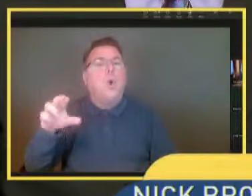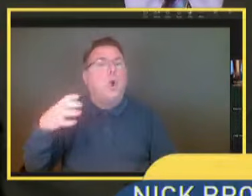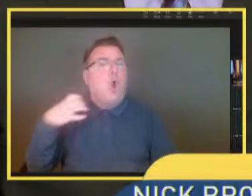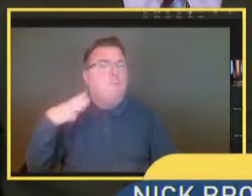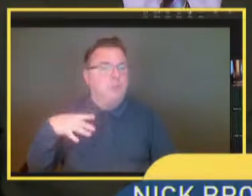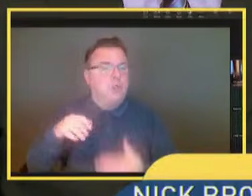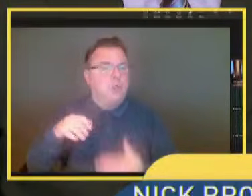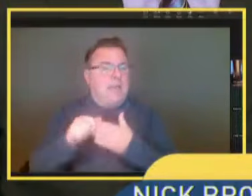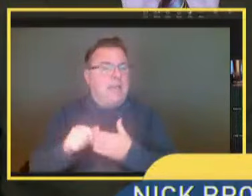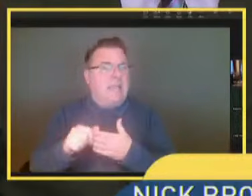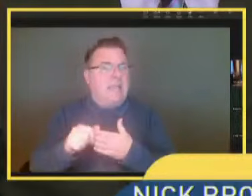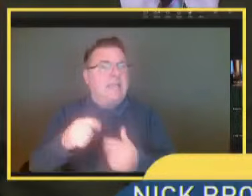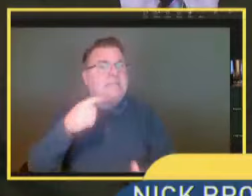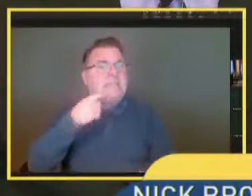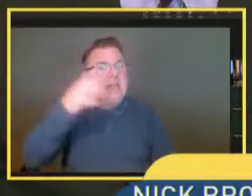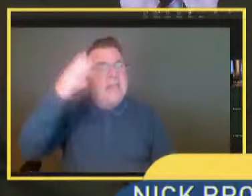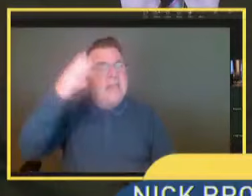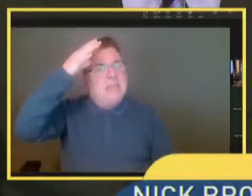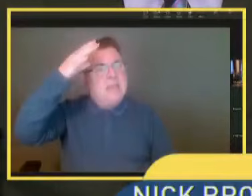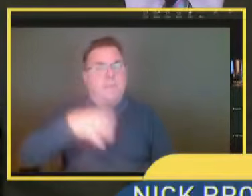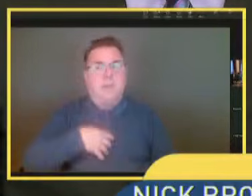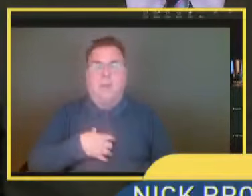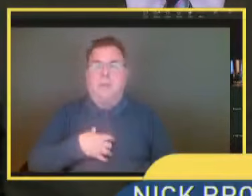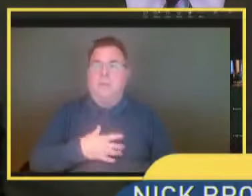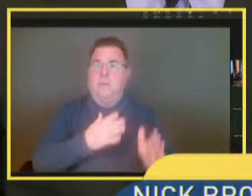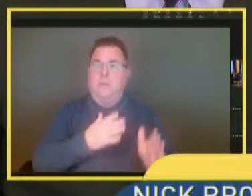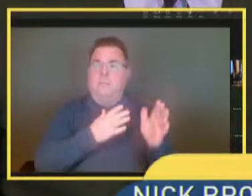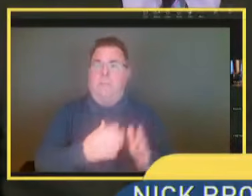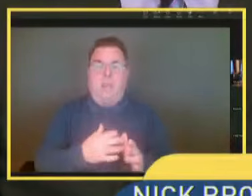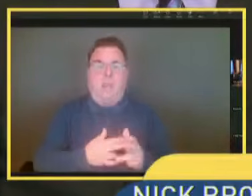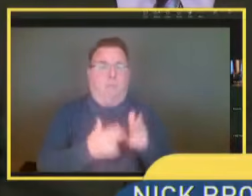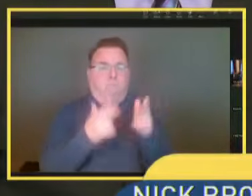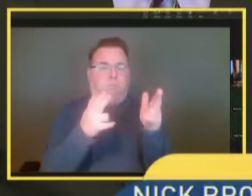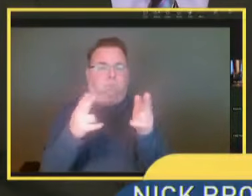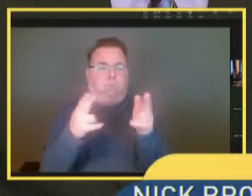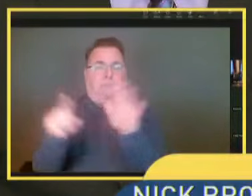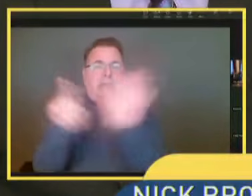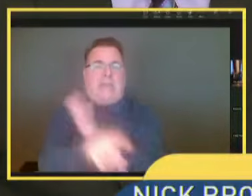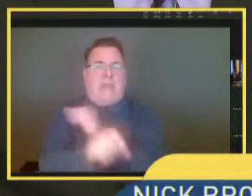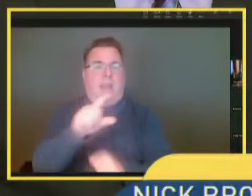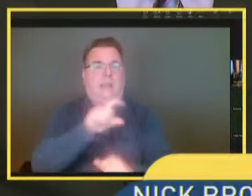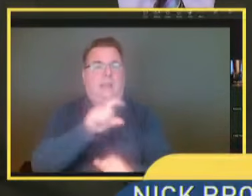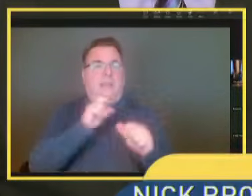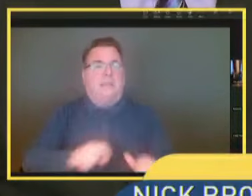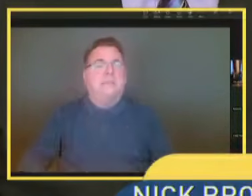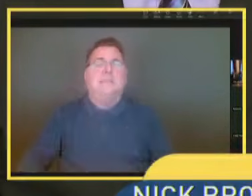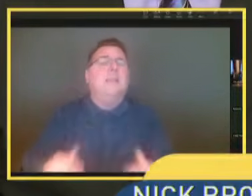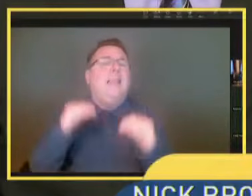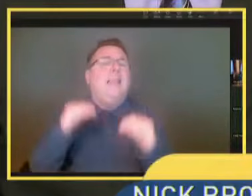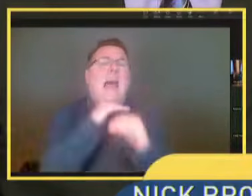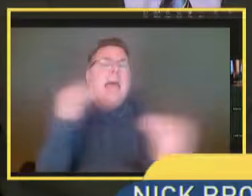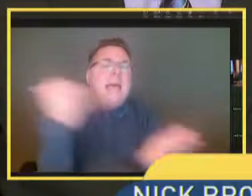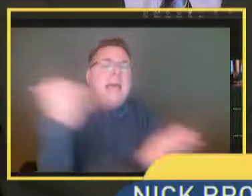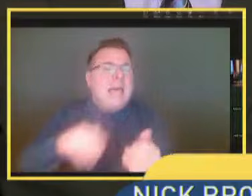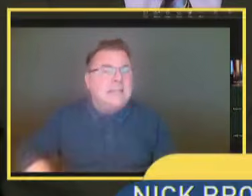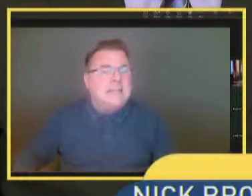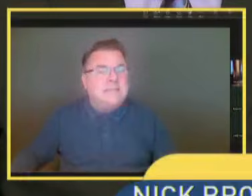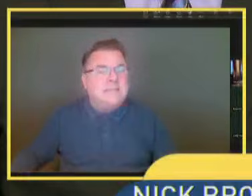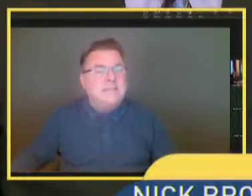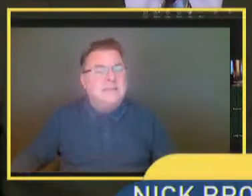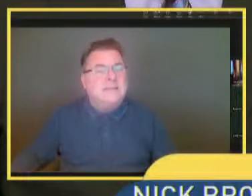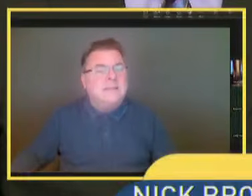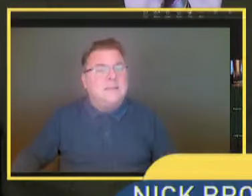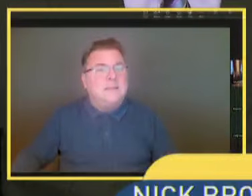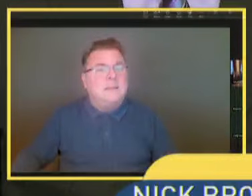that he came out planning to mass execute law enforcement. Another blatant lie. And they feel